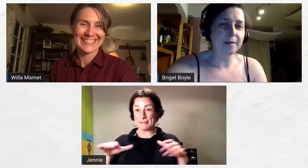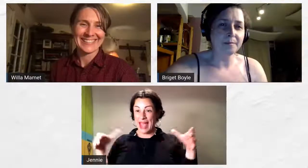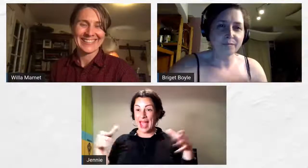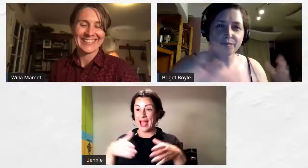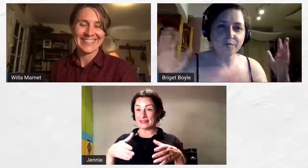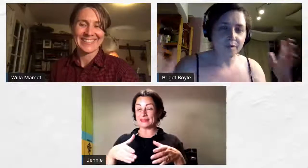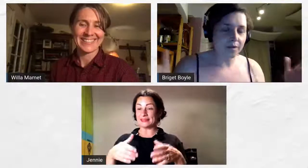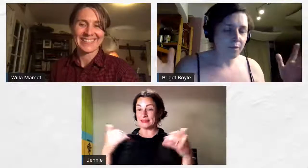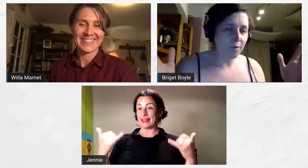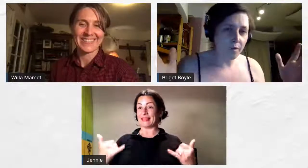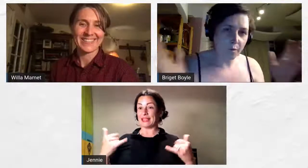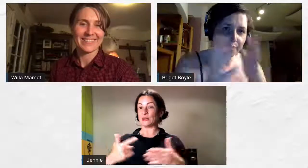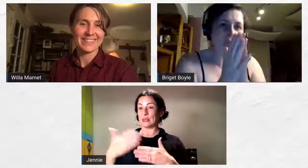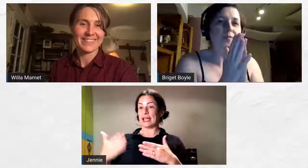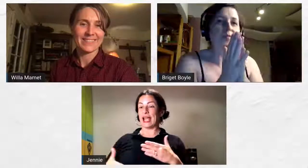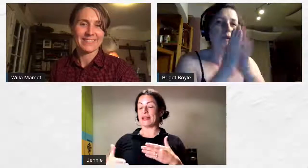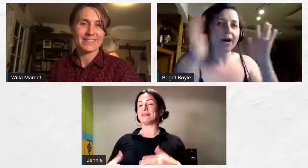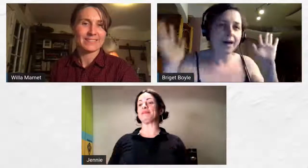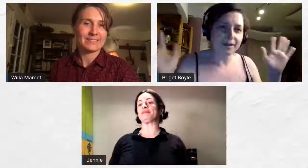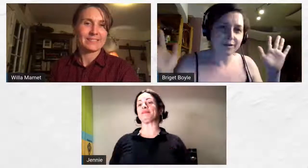and